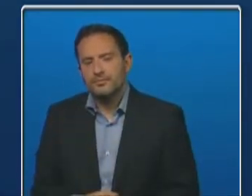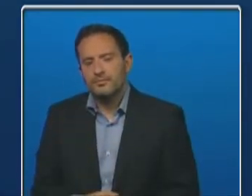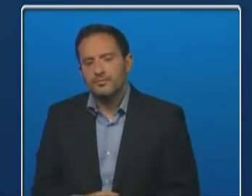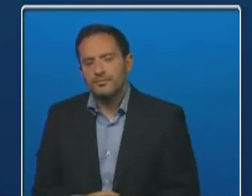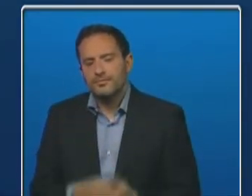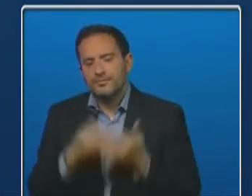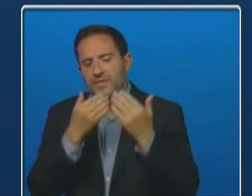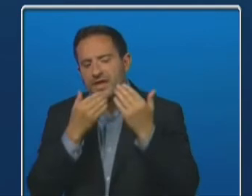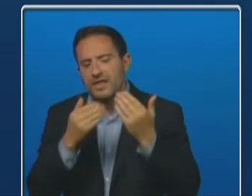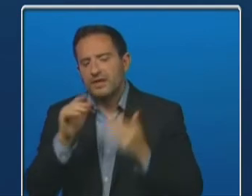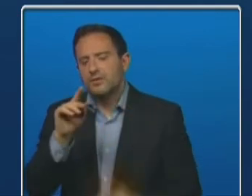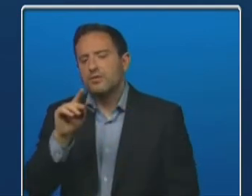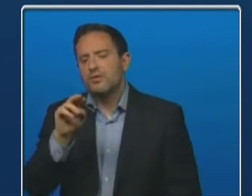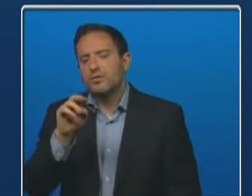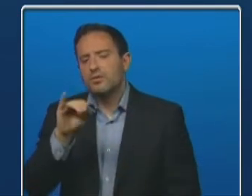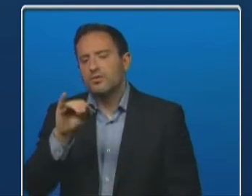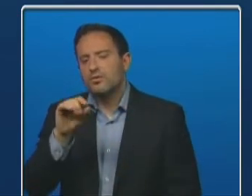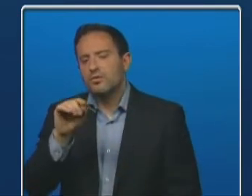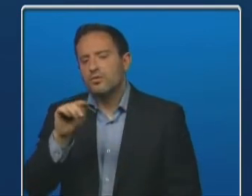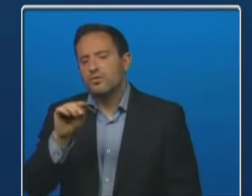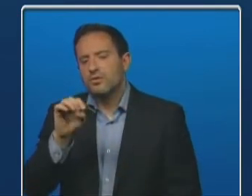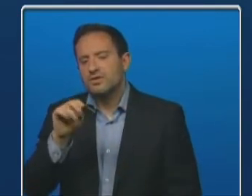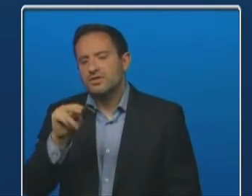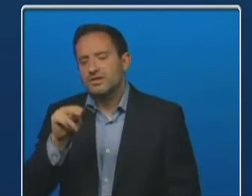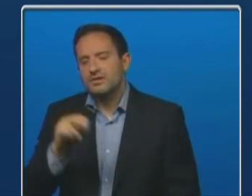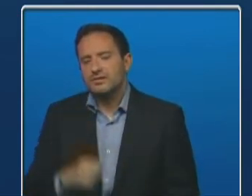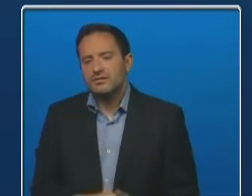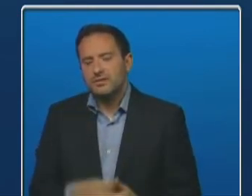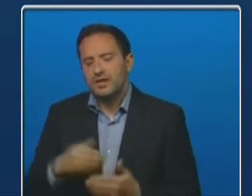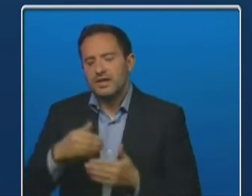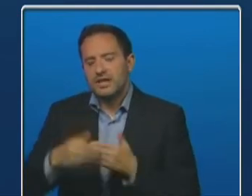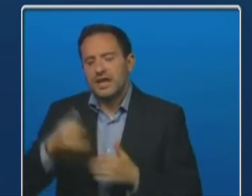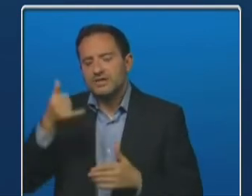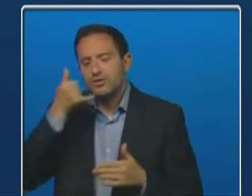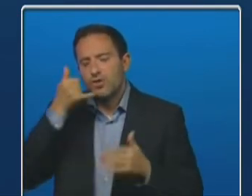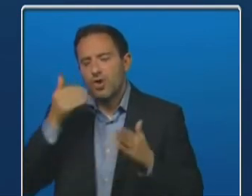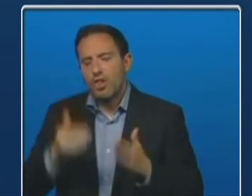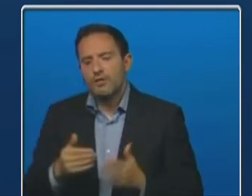Thank you for that, Kristen. Operator, do we have our next caller?